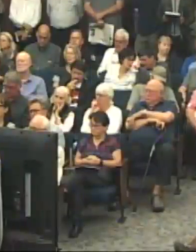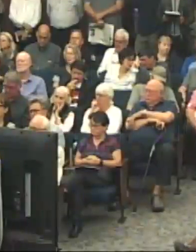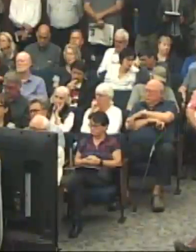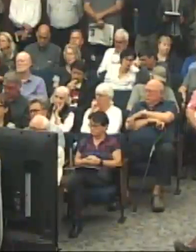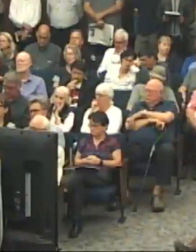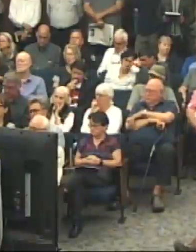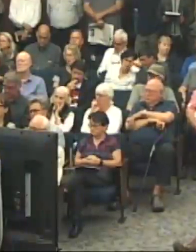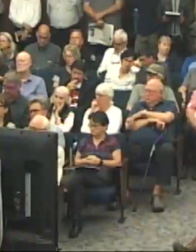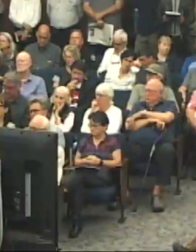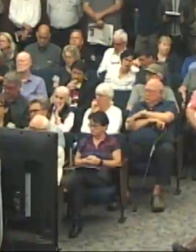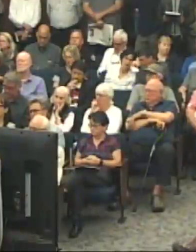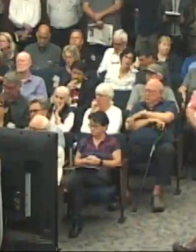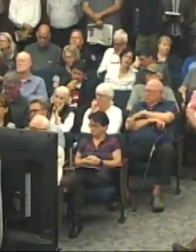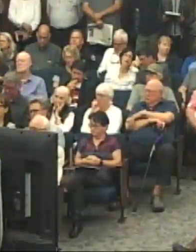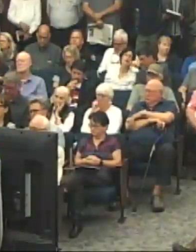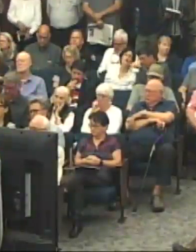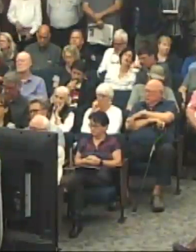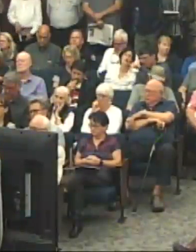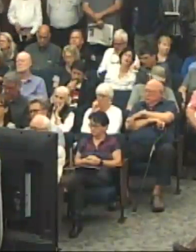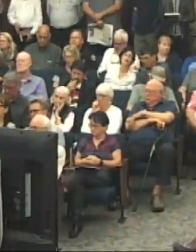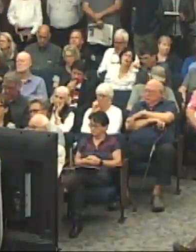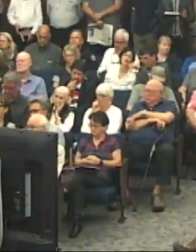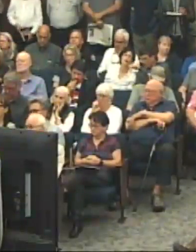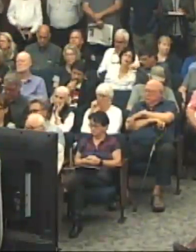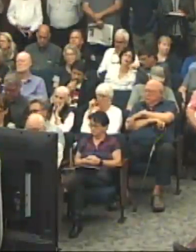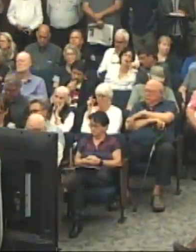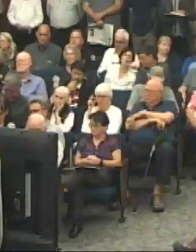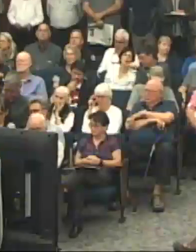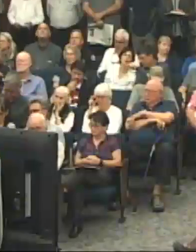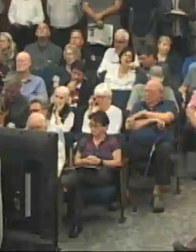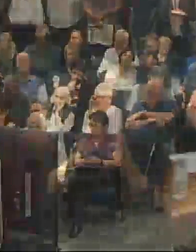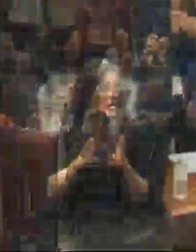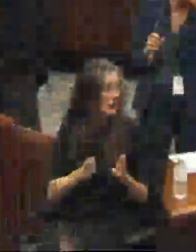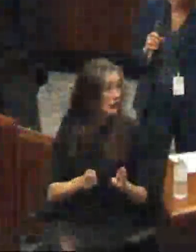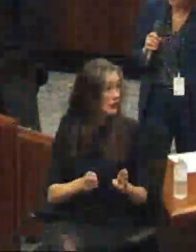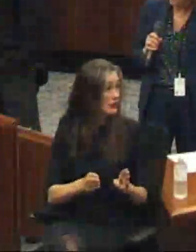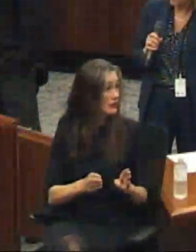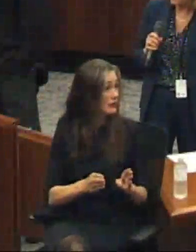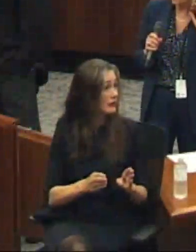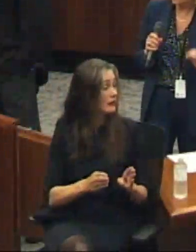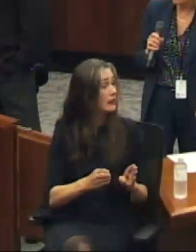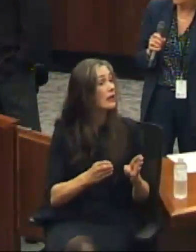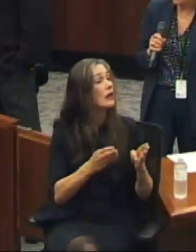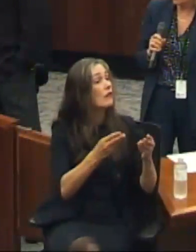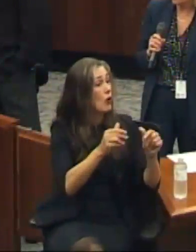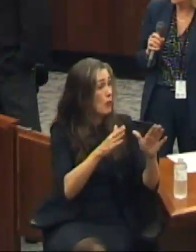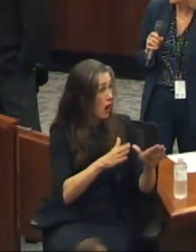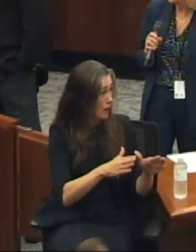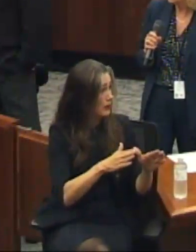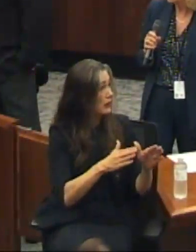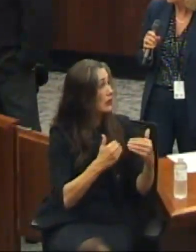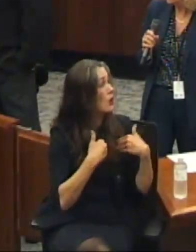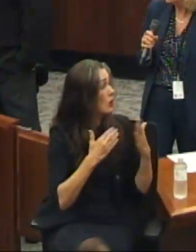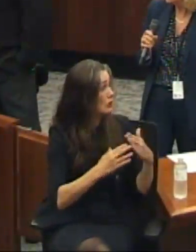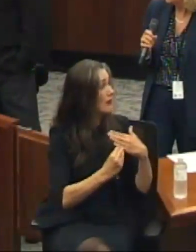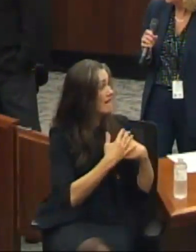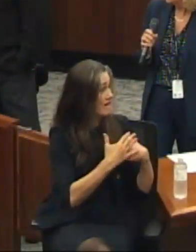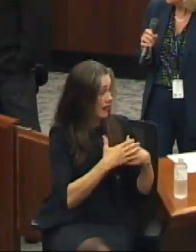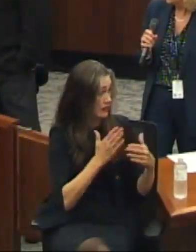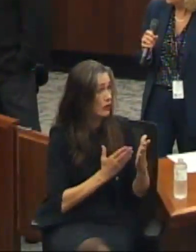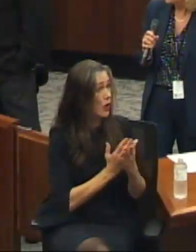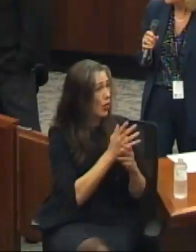our planning director, and we're going to put a slide up here that talks about our case managers a little bit. So Diane.